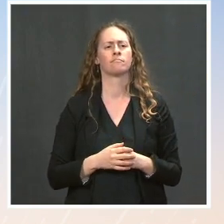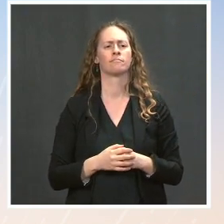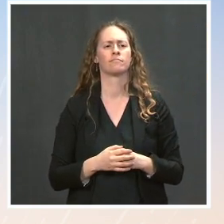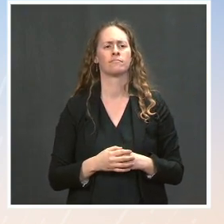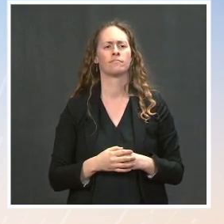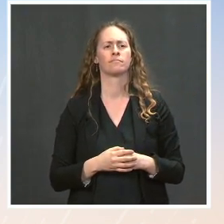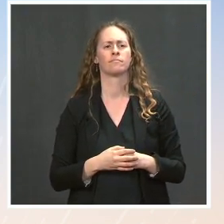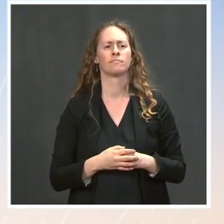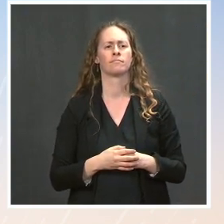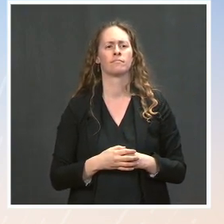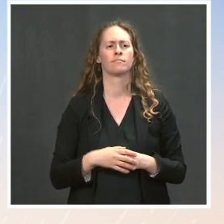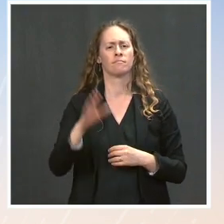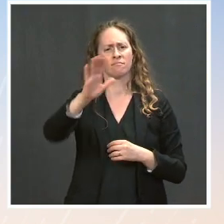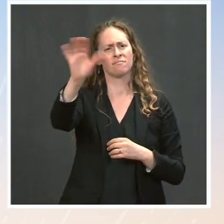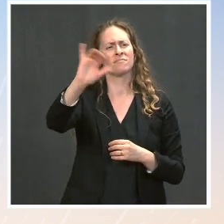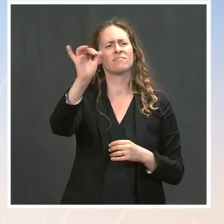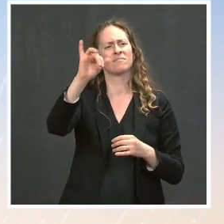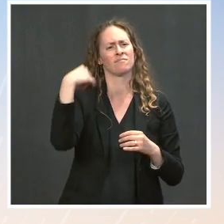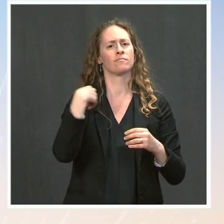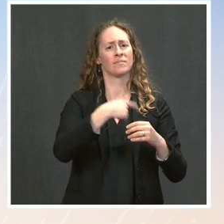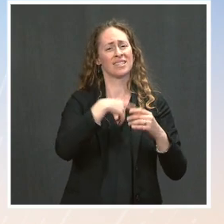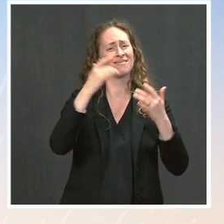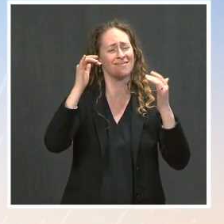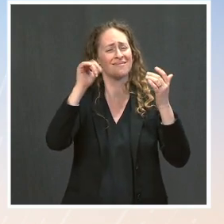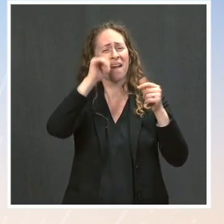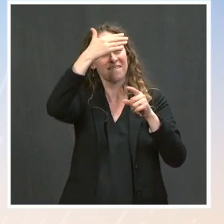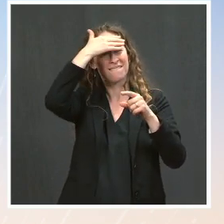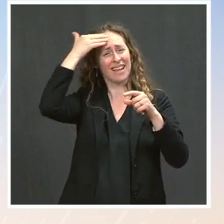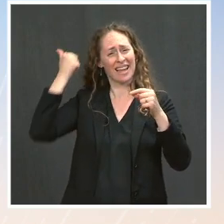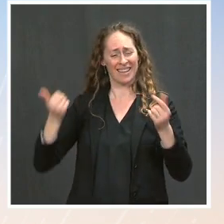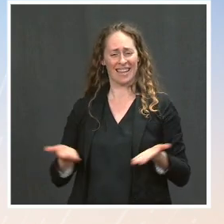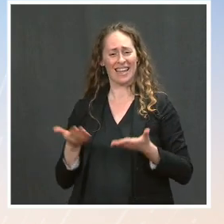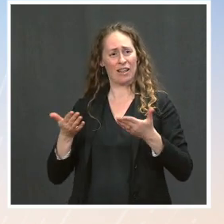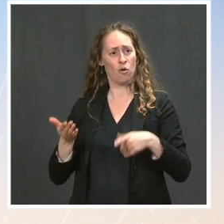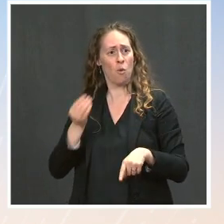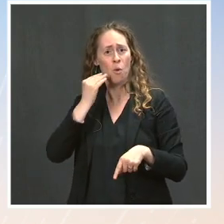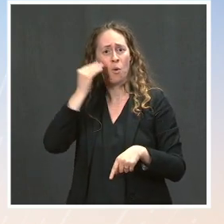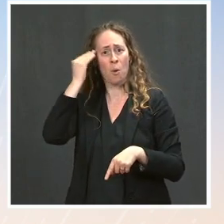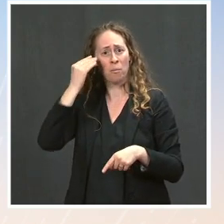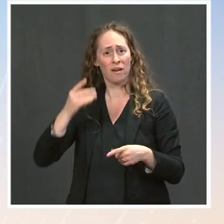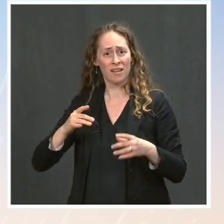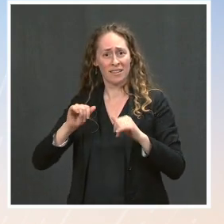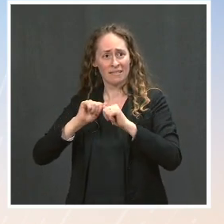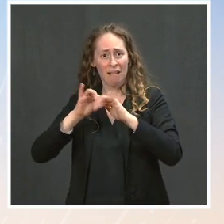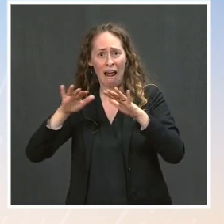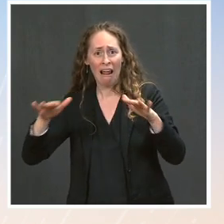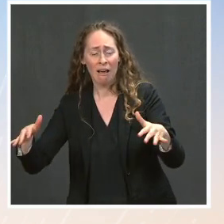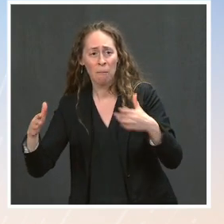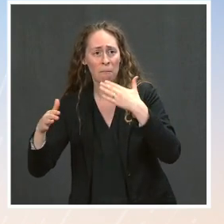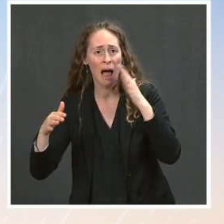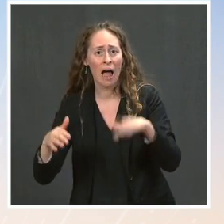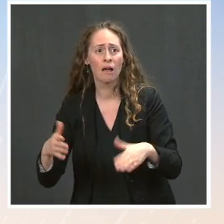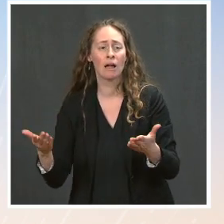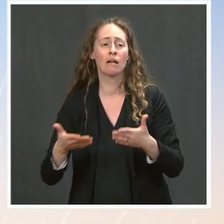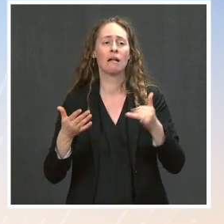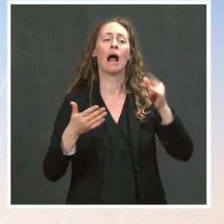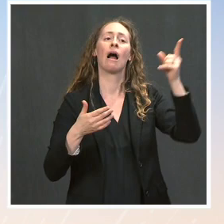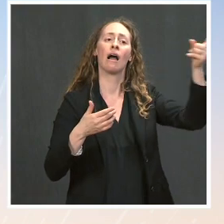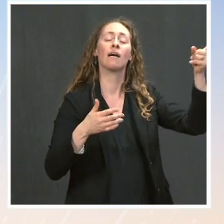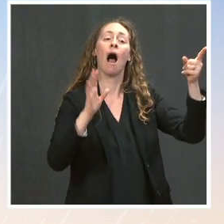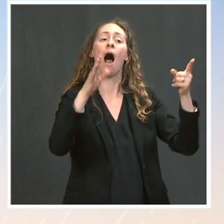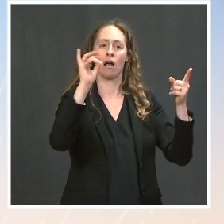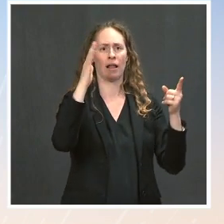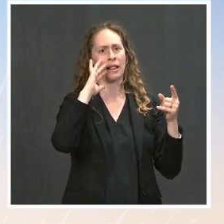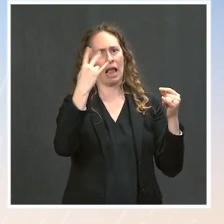to fight a pandemic here. India and the United States have two of the highest highest challenges as it relates to